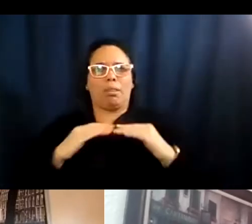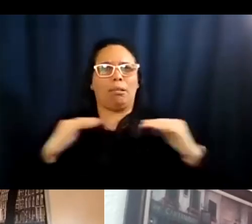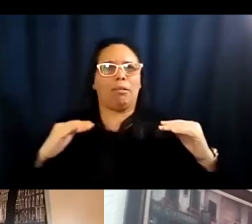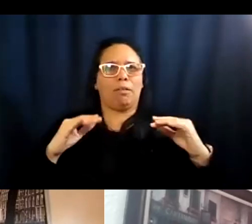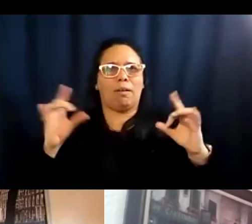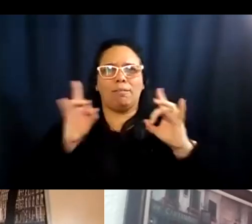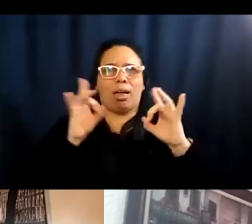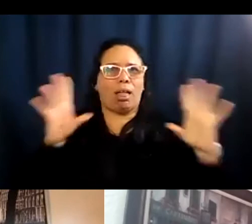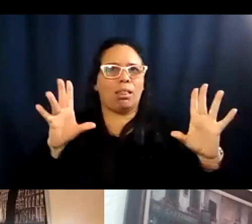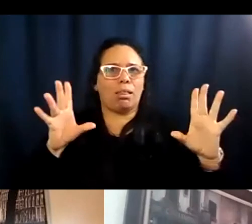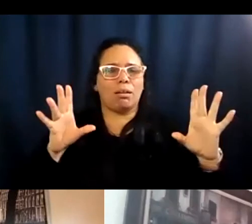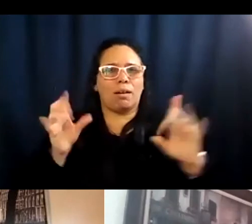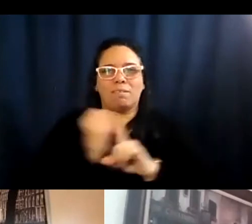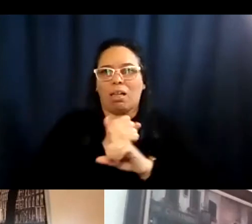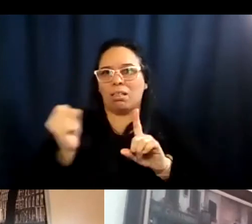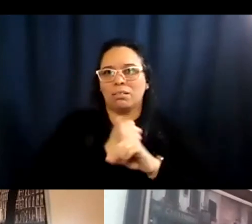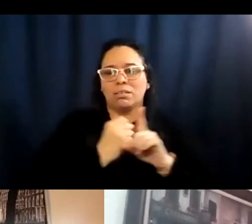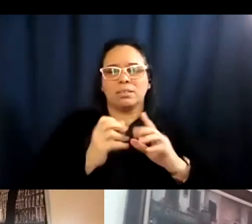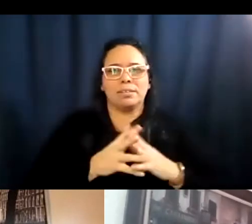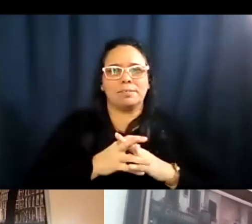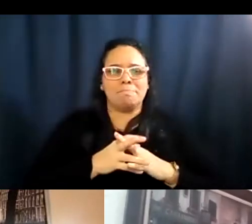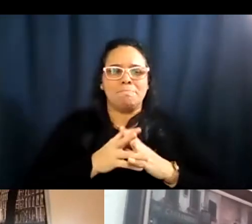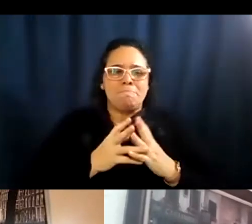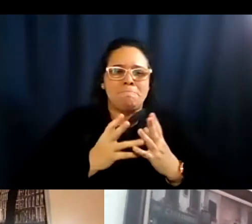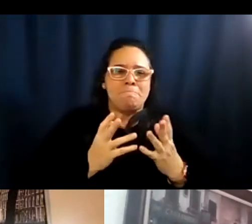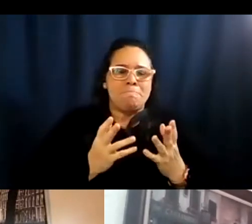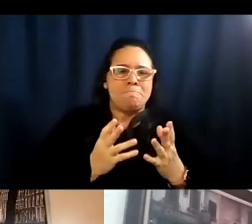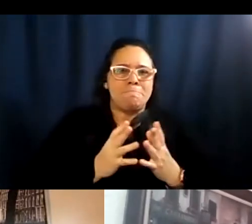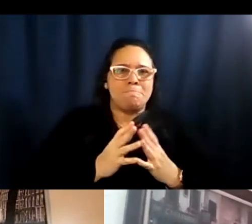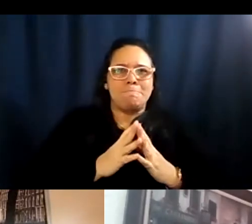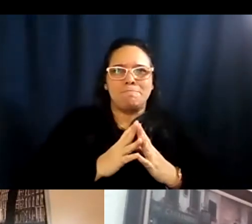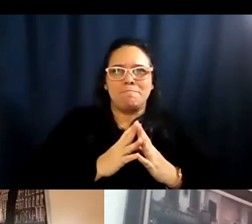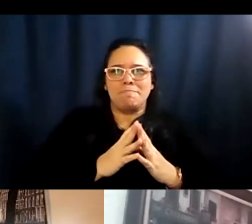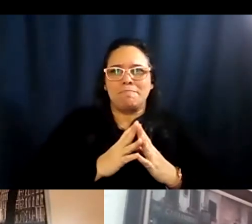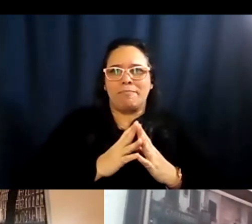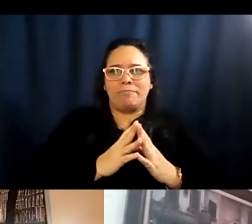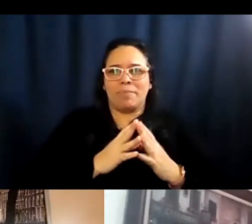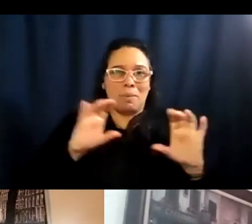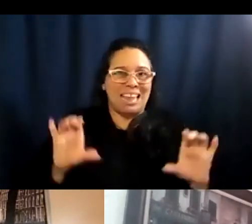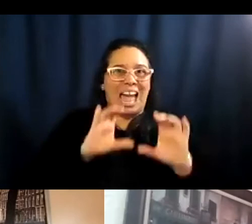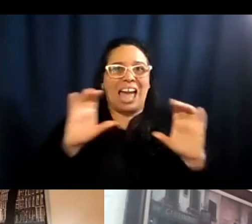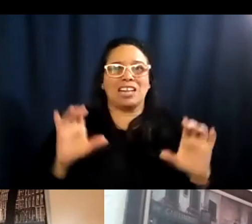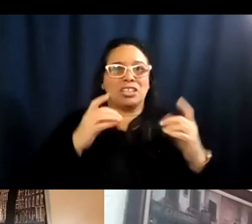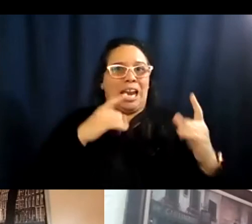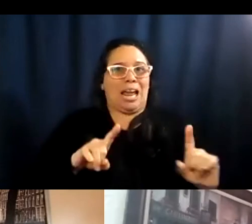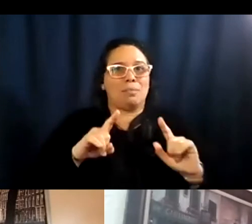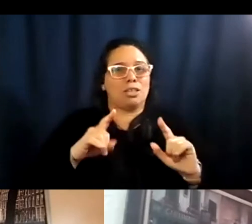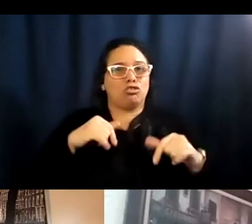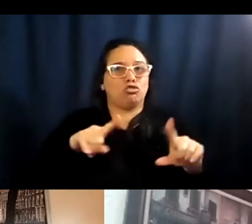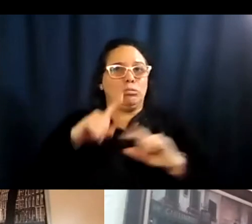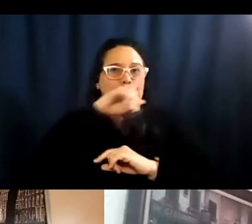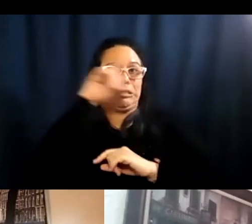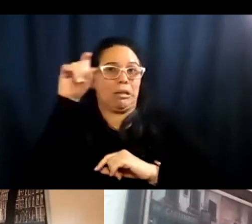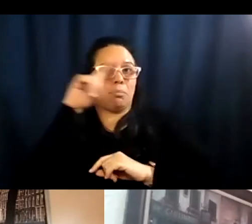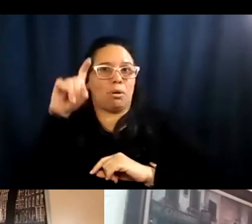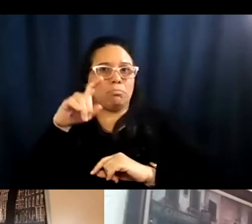But I also don't necessarily disagree with, you know, the actions that happened over the summer. You know what I mean? Like everything, I think, for the